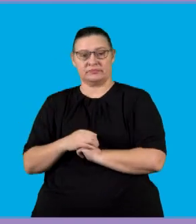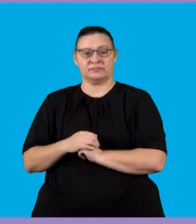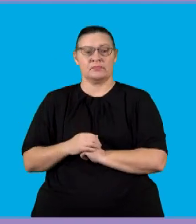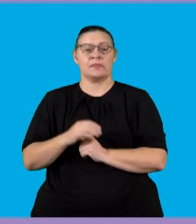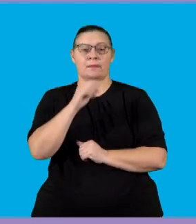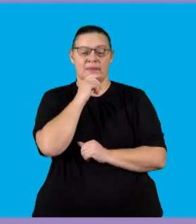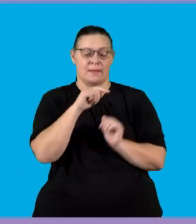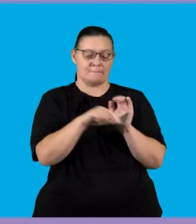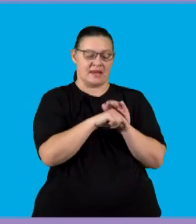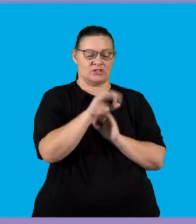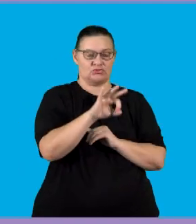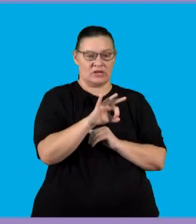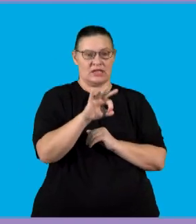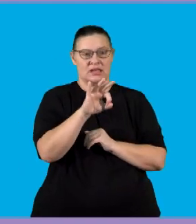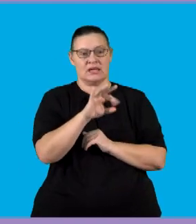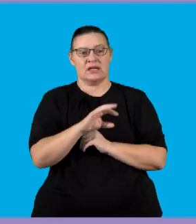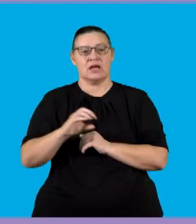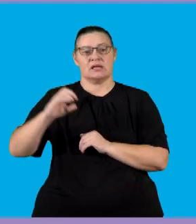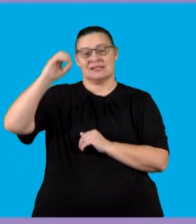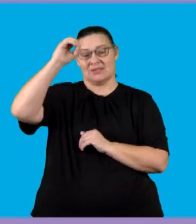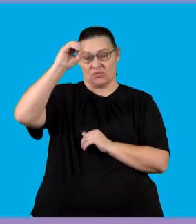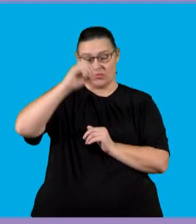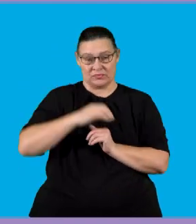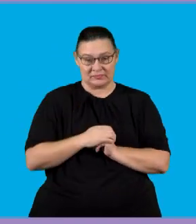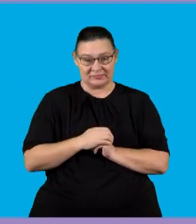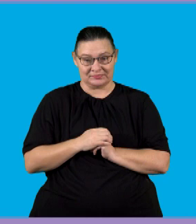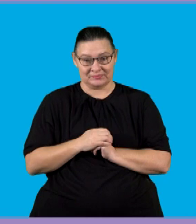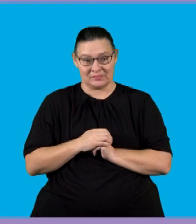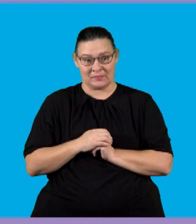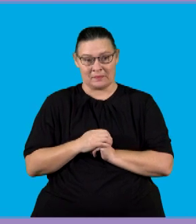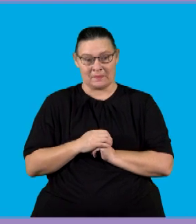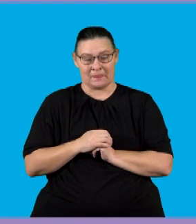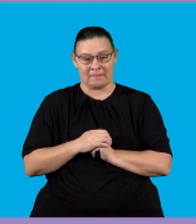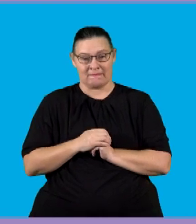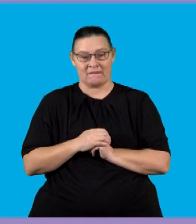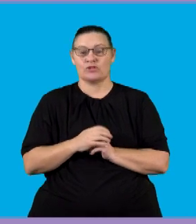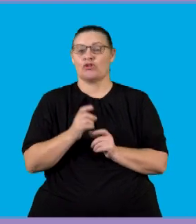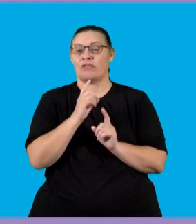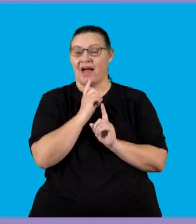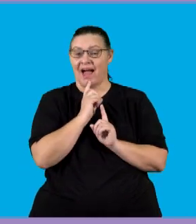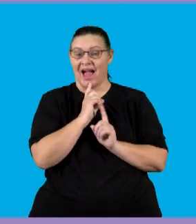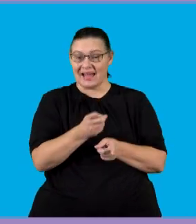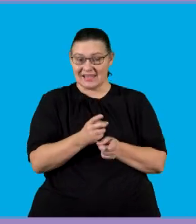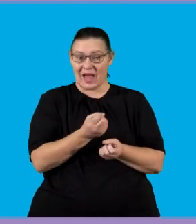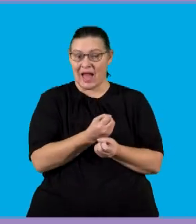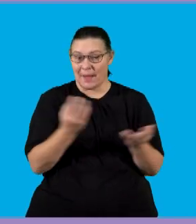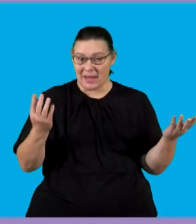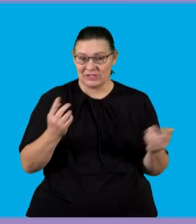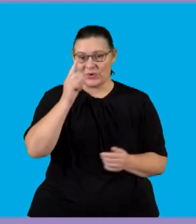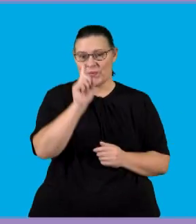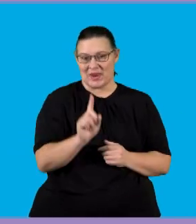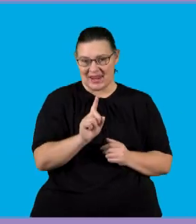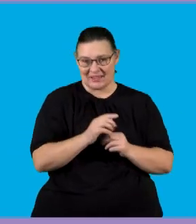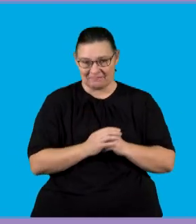by 0. That is going to leave us with the -3, and the exponent is going to be 0 because 4 multiplied by